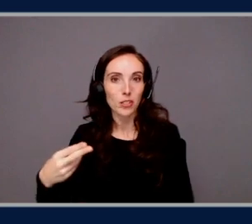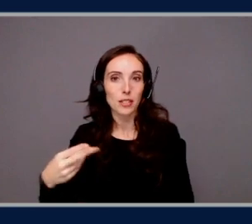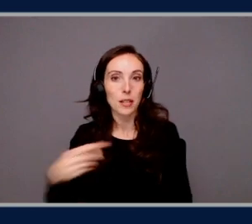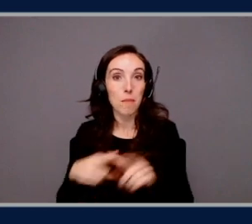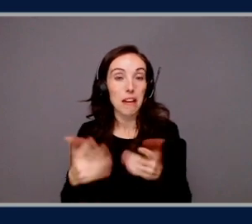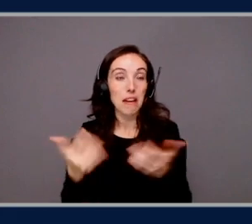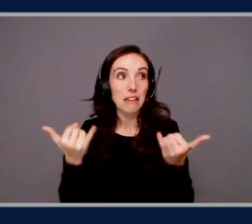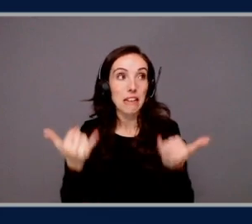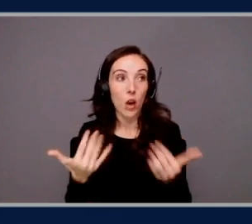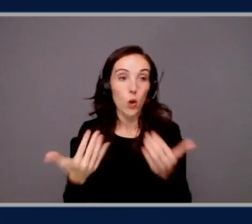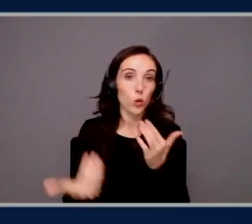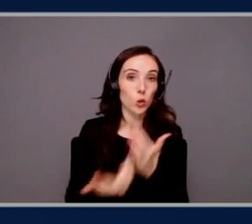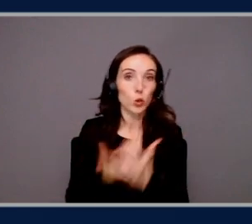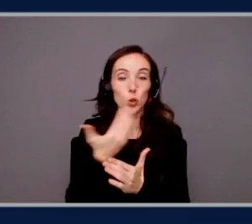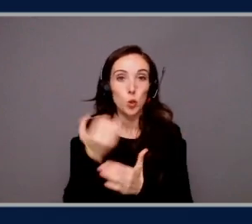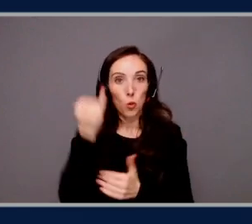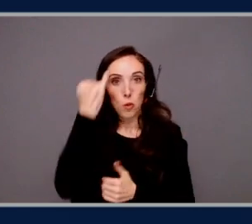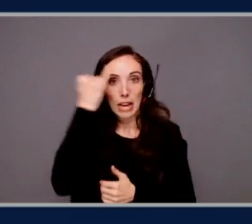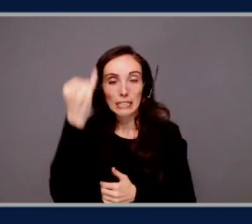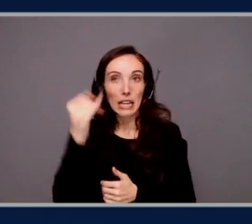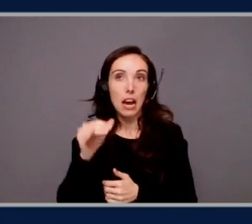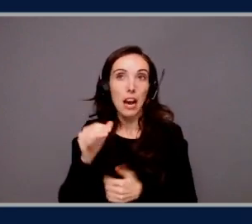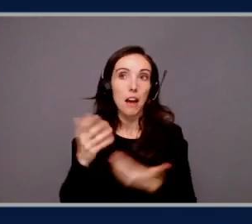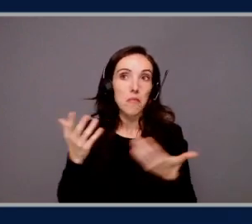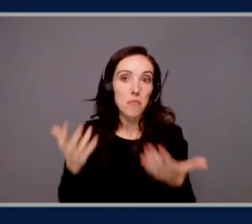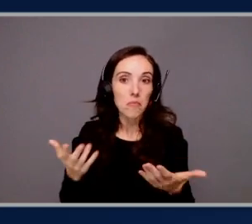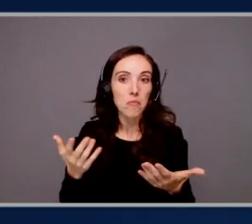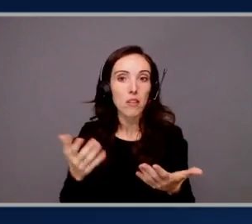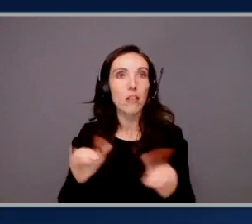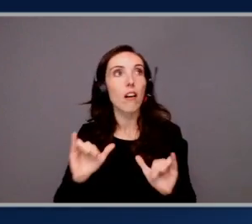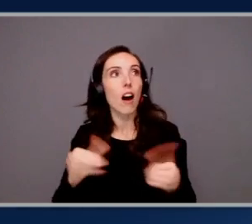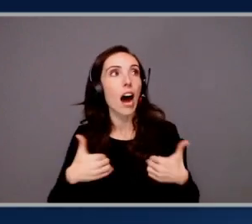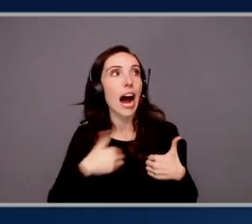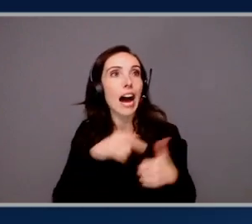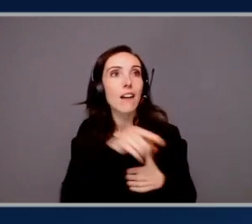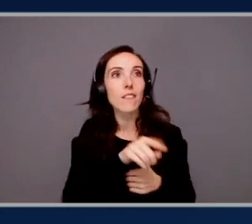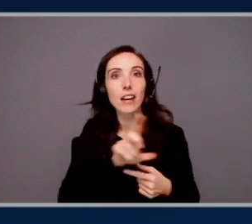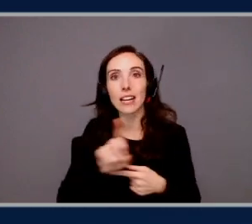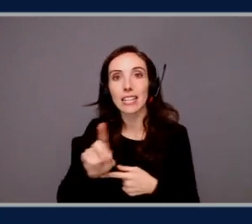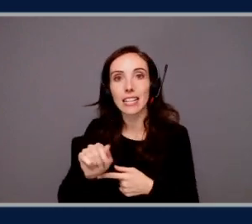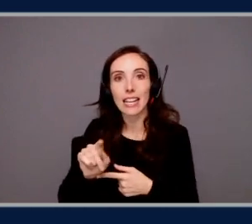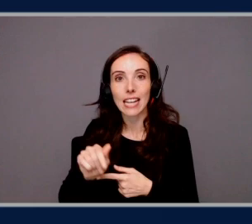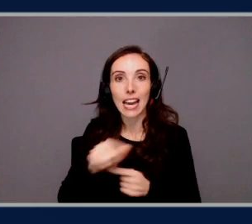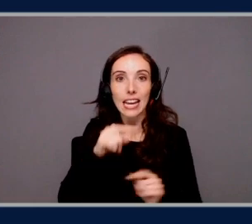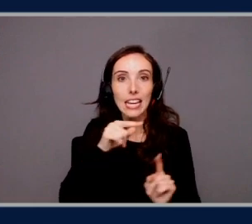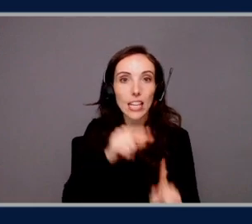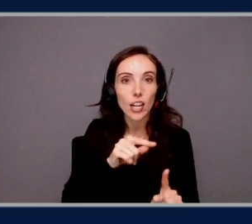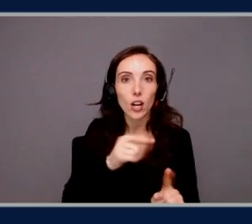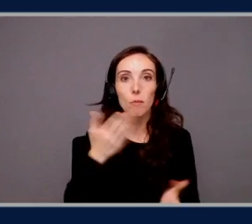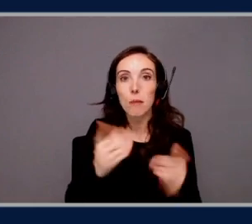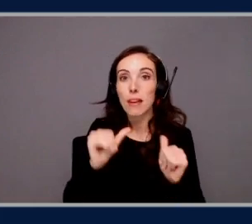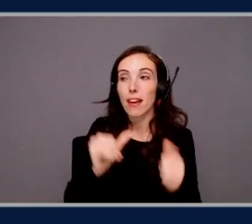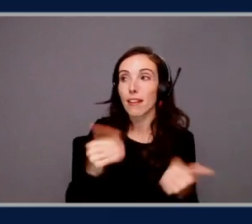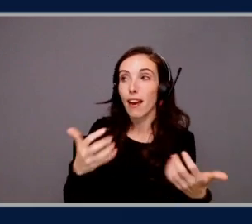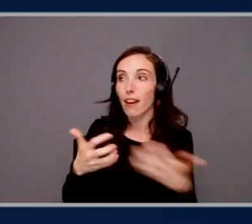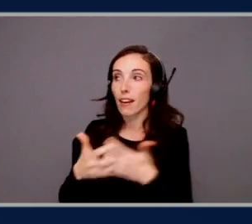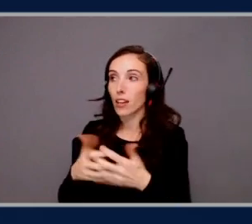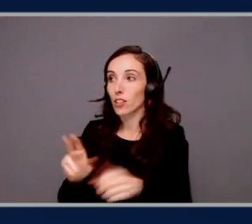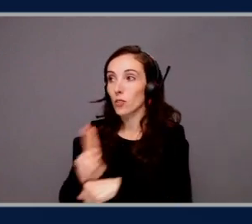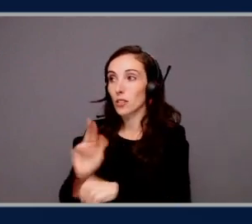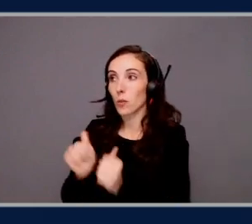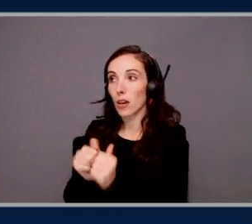up and someone thinks, oh, we have this data here. Maybe we can use it with our warehouse analytical